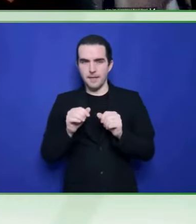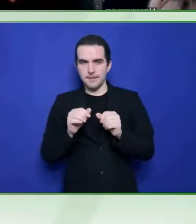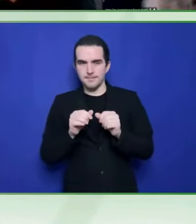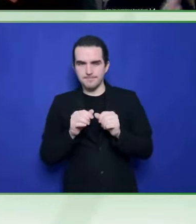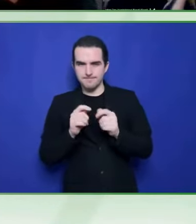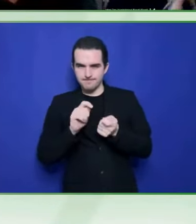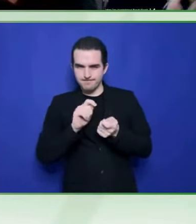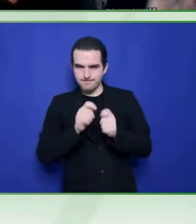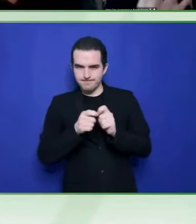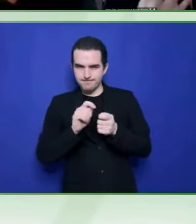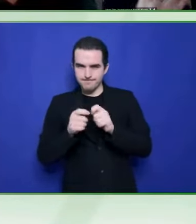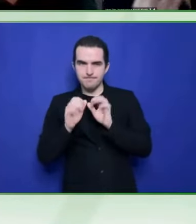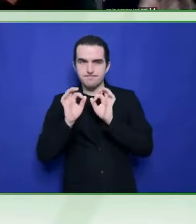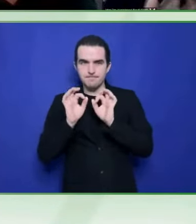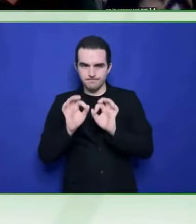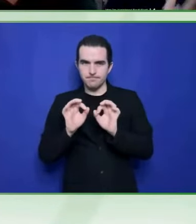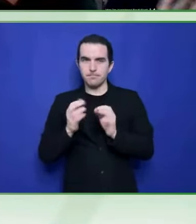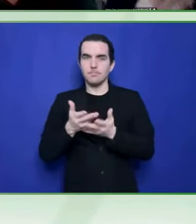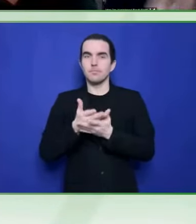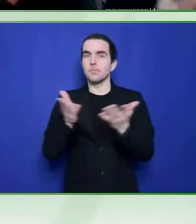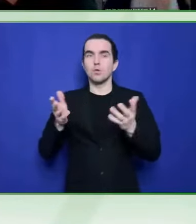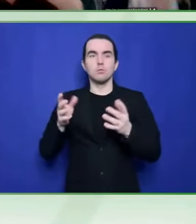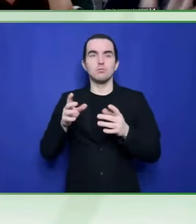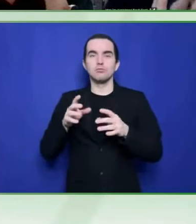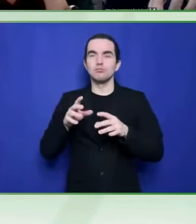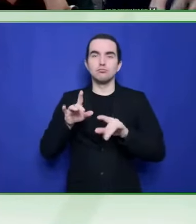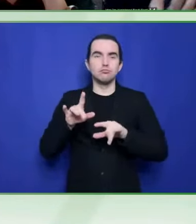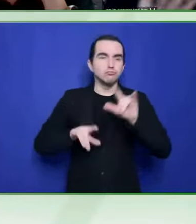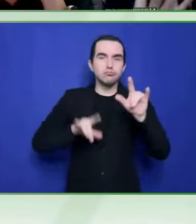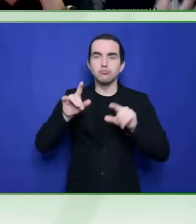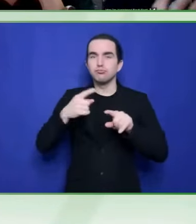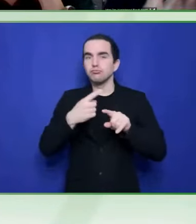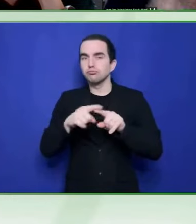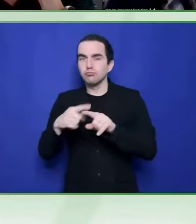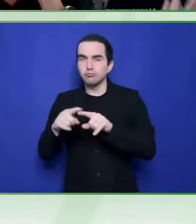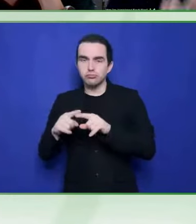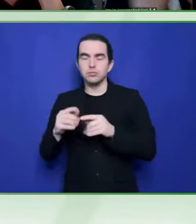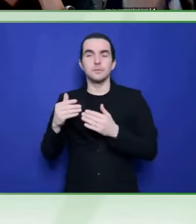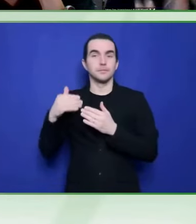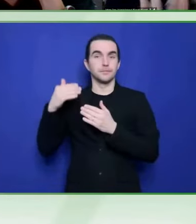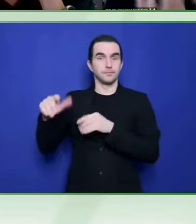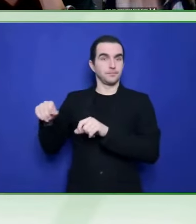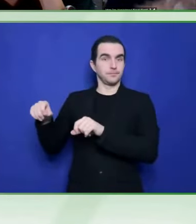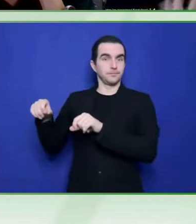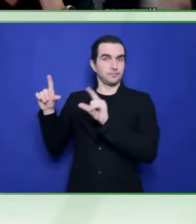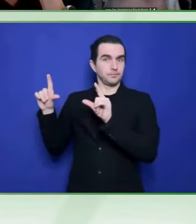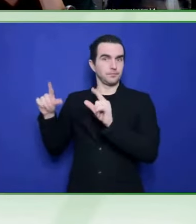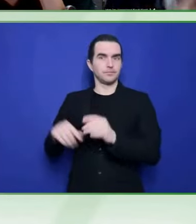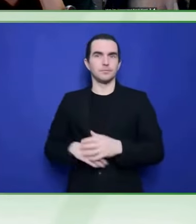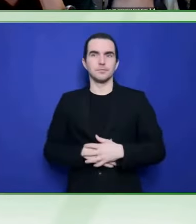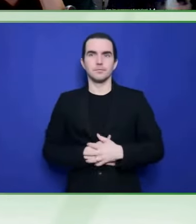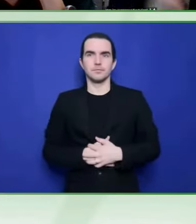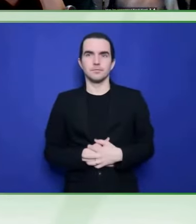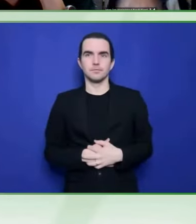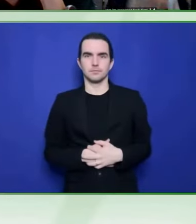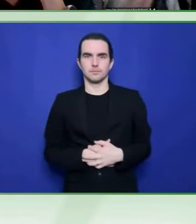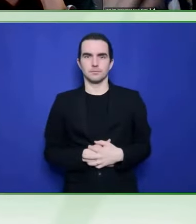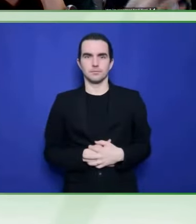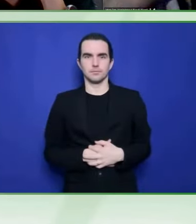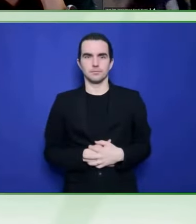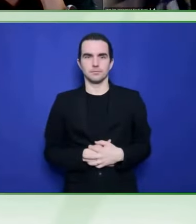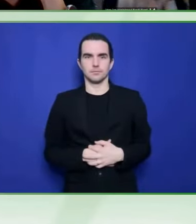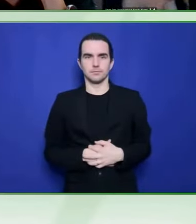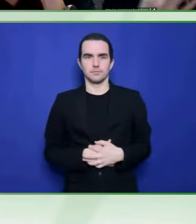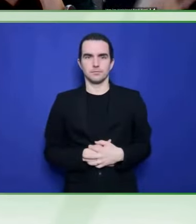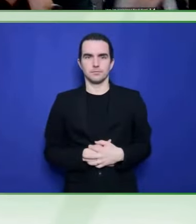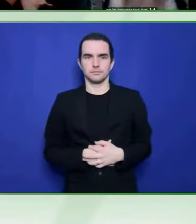that accessibility is a human right. A human rights issue beyond